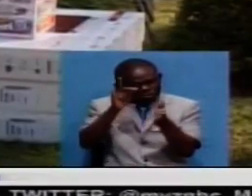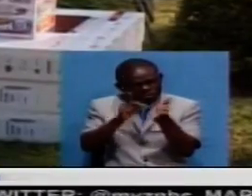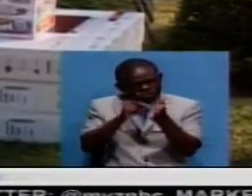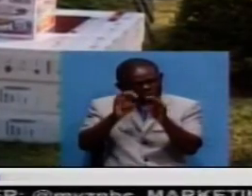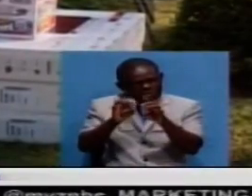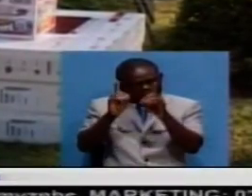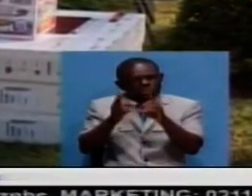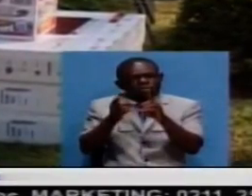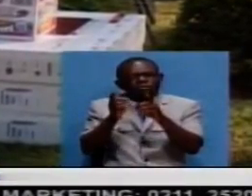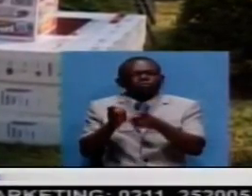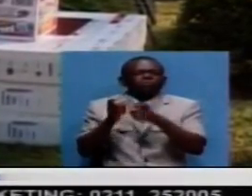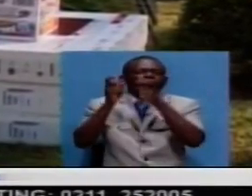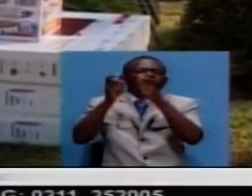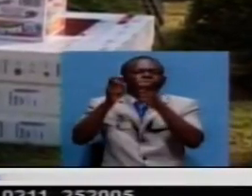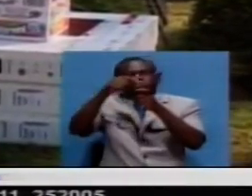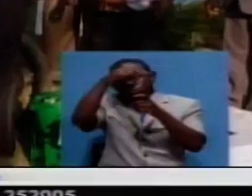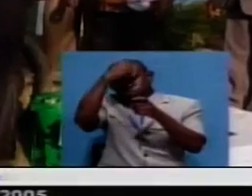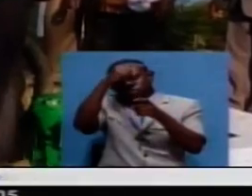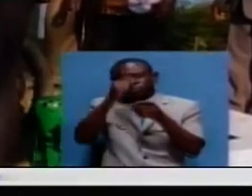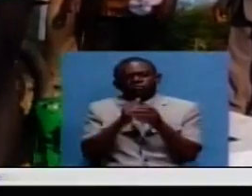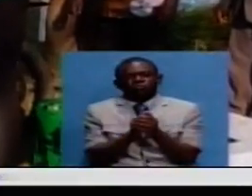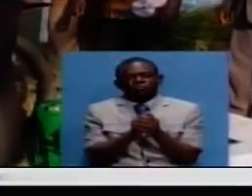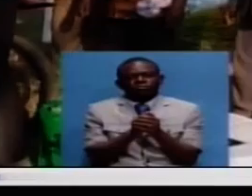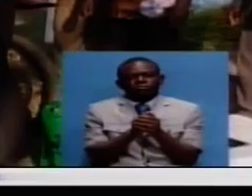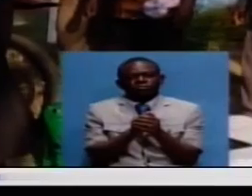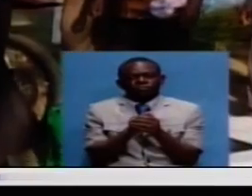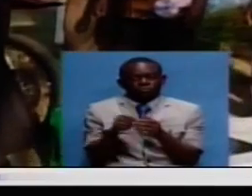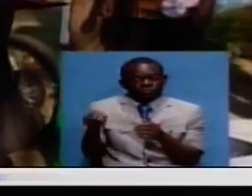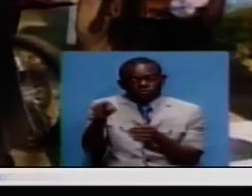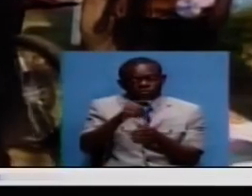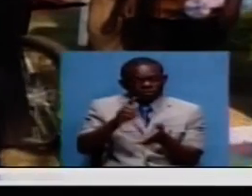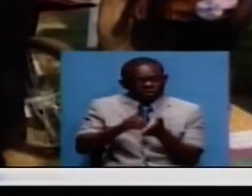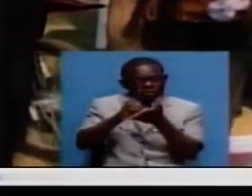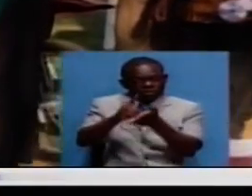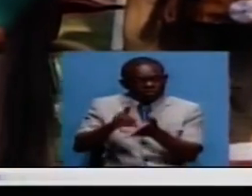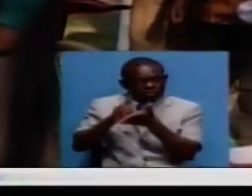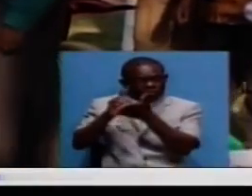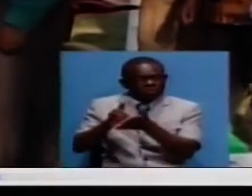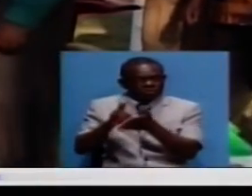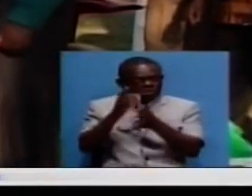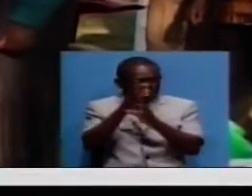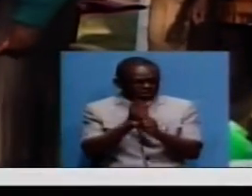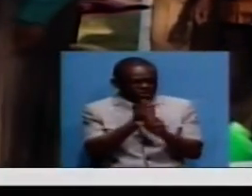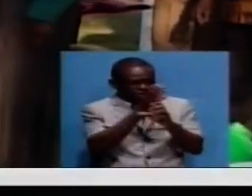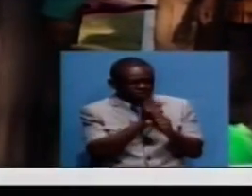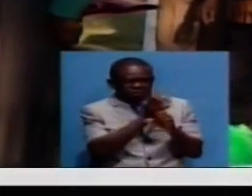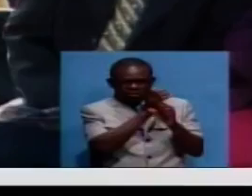the beneficiaries of the donation, represented by Joseph Chanda, Kawe District Education Standards Officer, thanked Betus for the